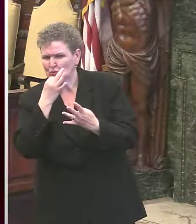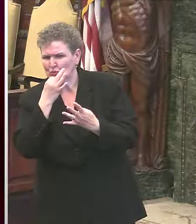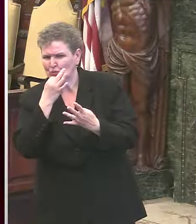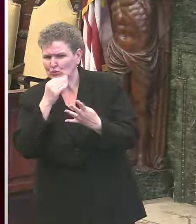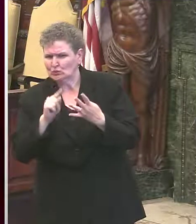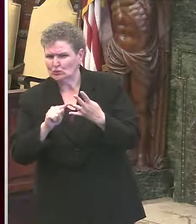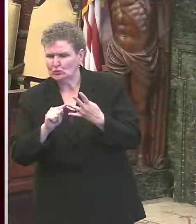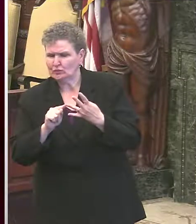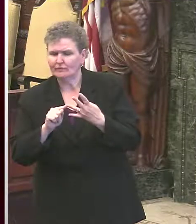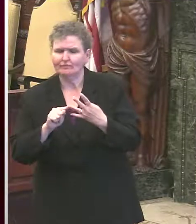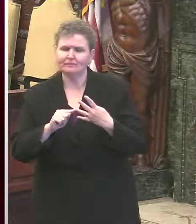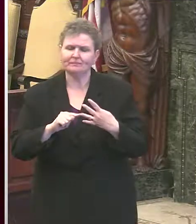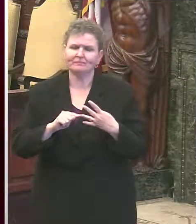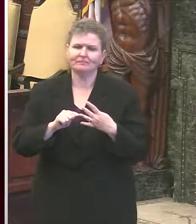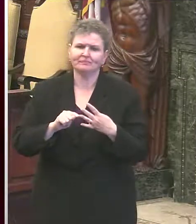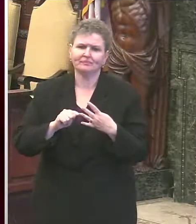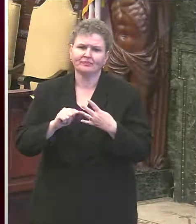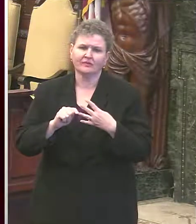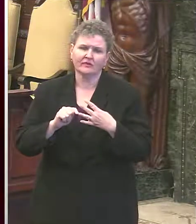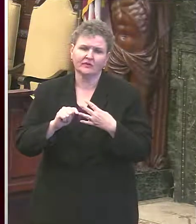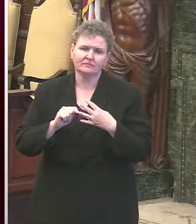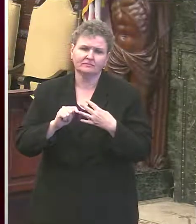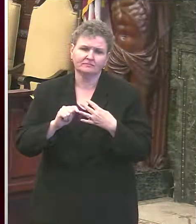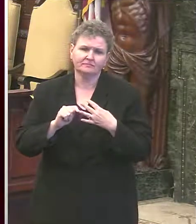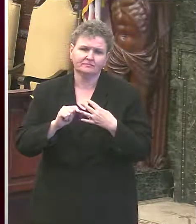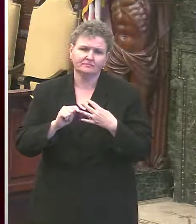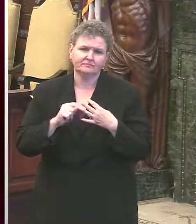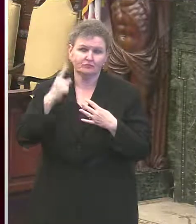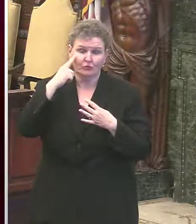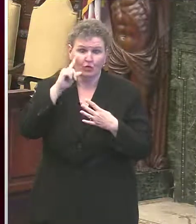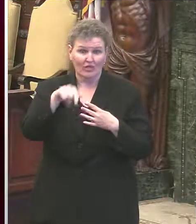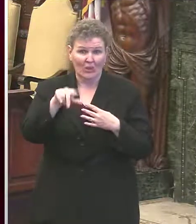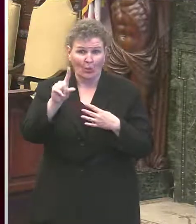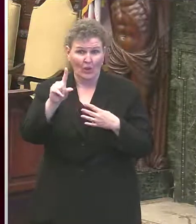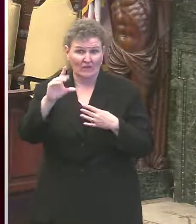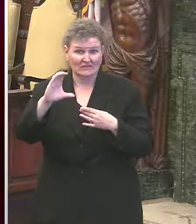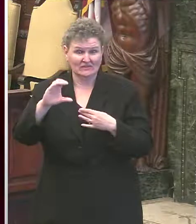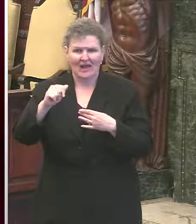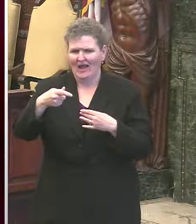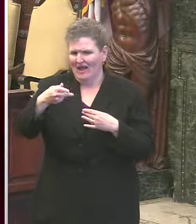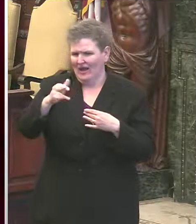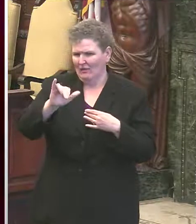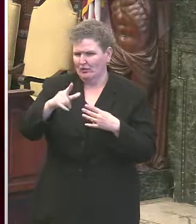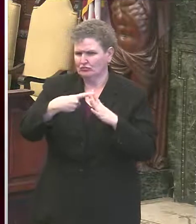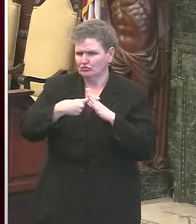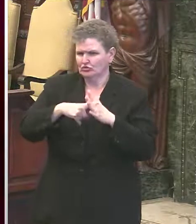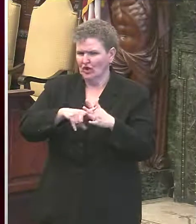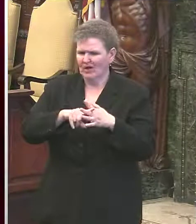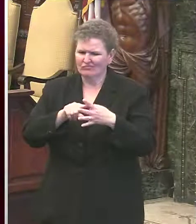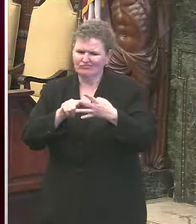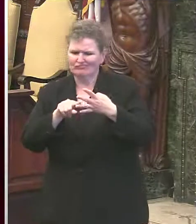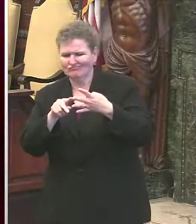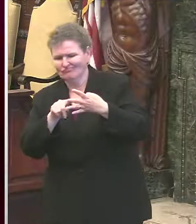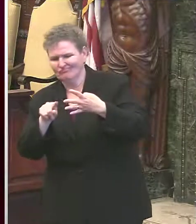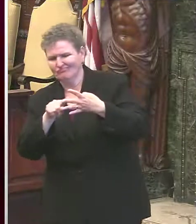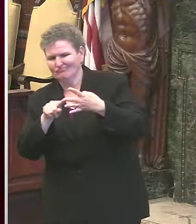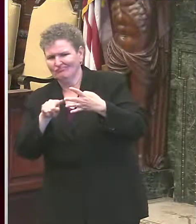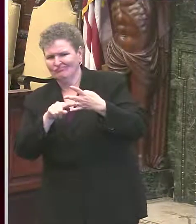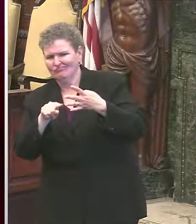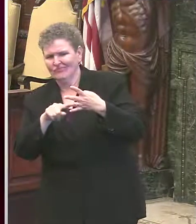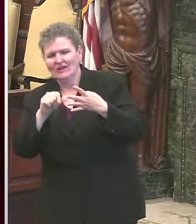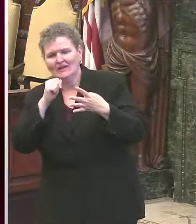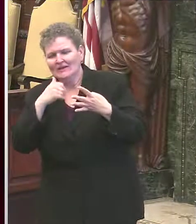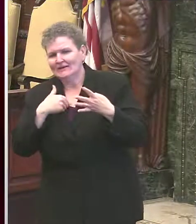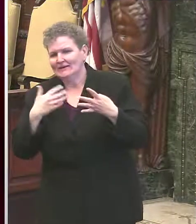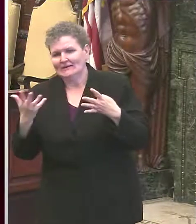April? We think we'll move into phase 1C sometime in April. I can't tell you whether it's going to be early April or mid-April, somewhere around that time.